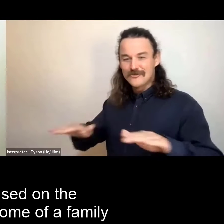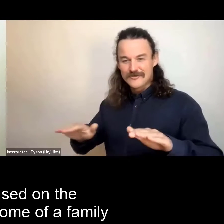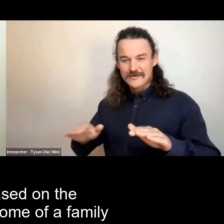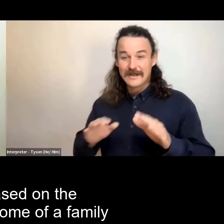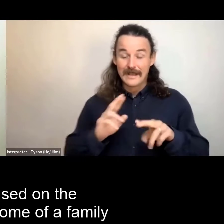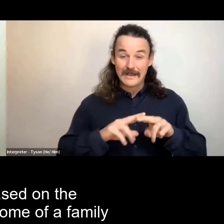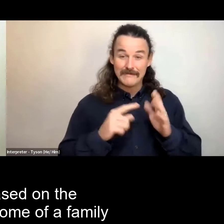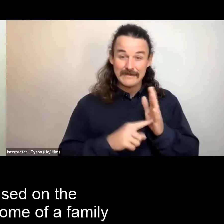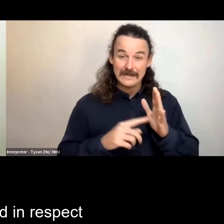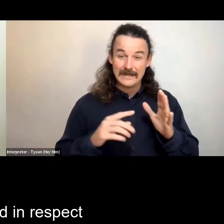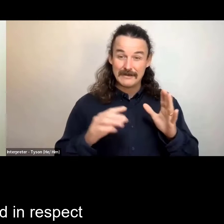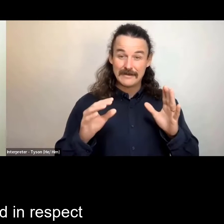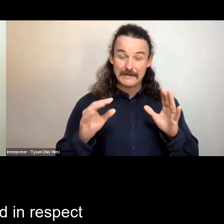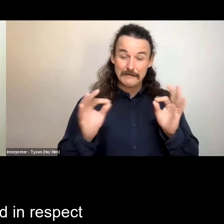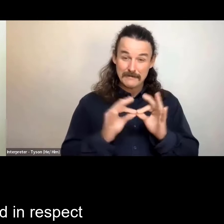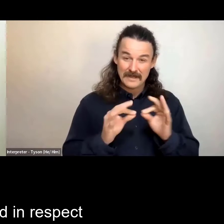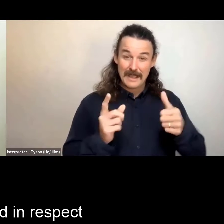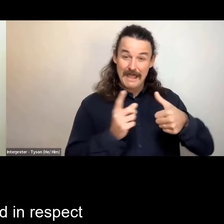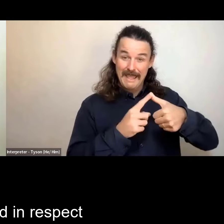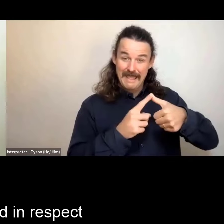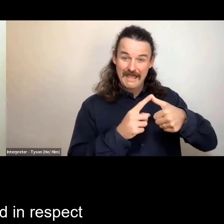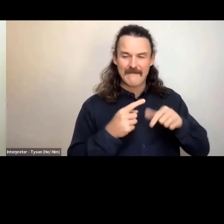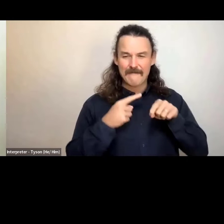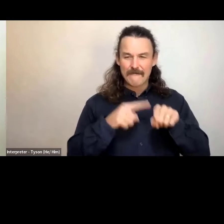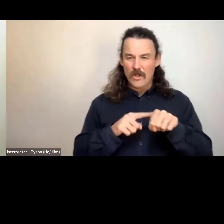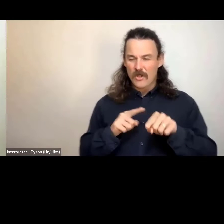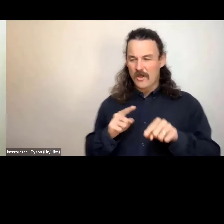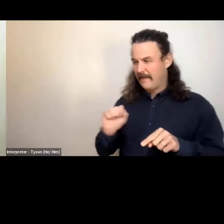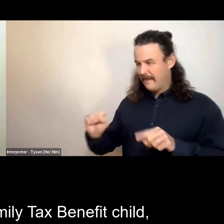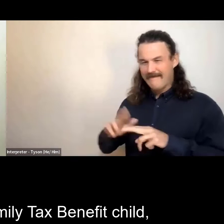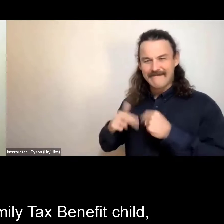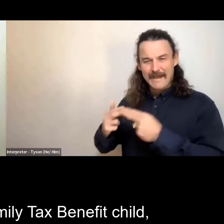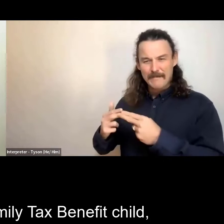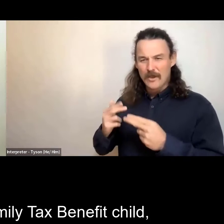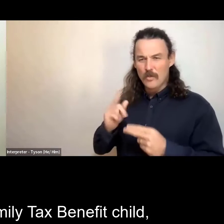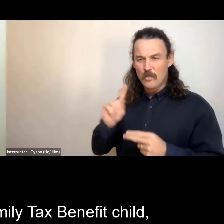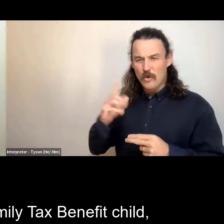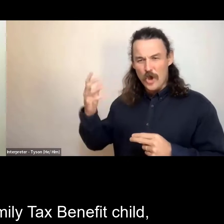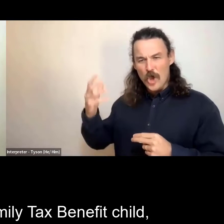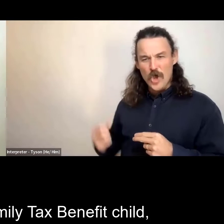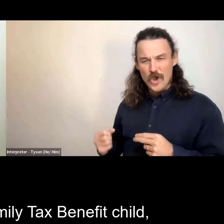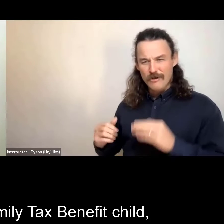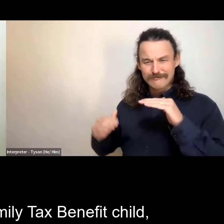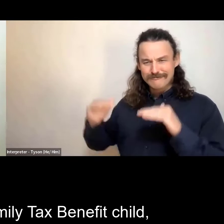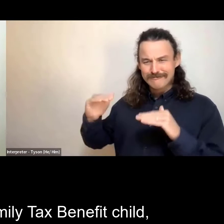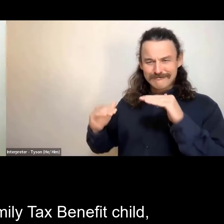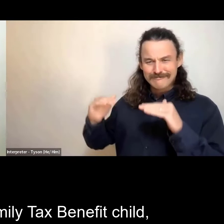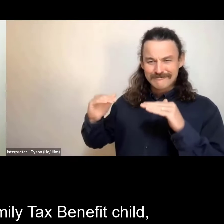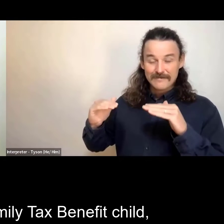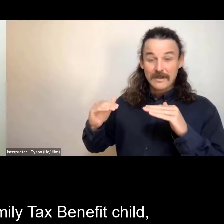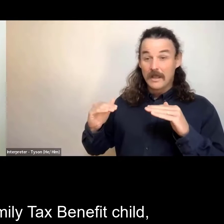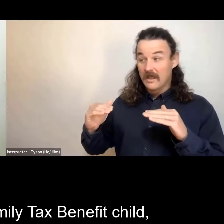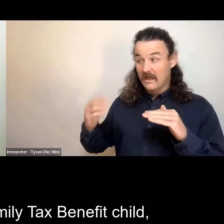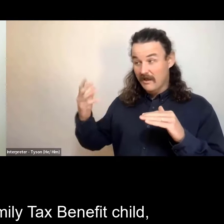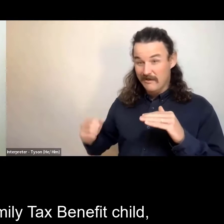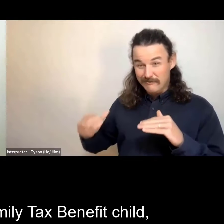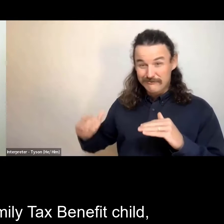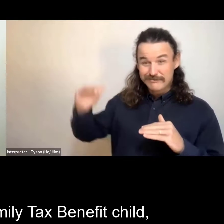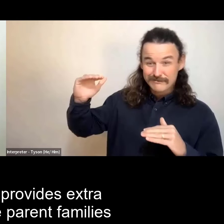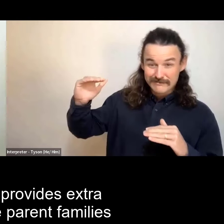of a family and is paid in respect of each eligible family tax benefit